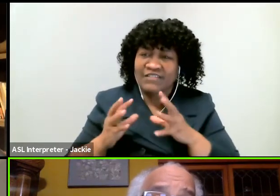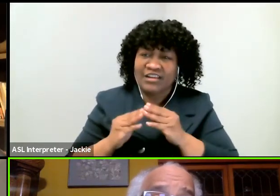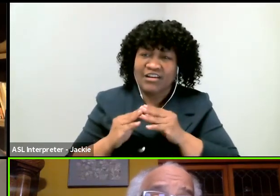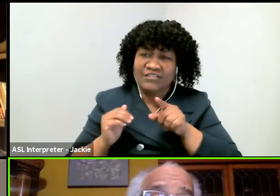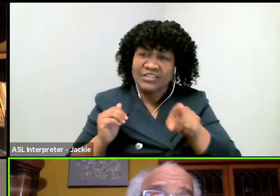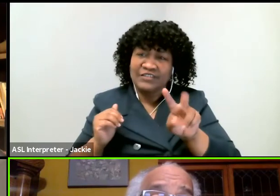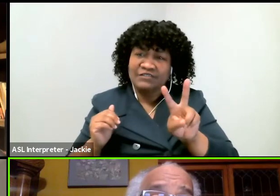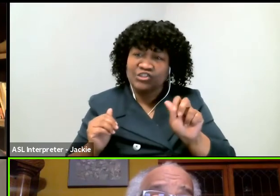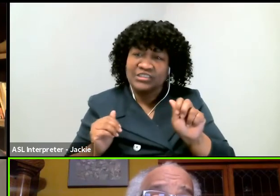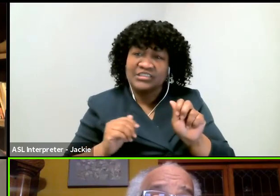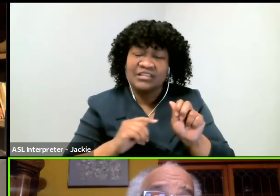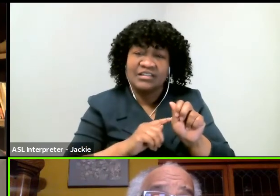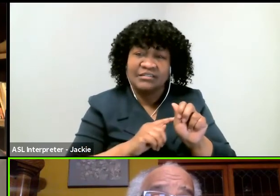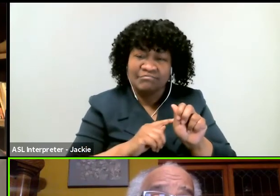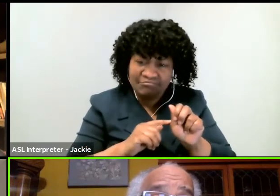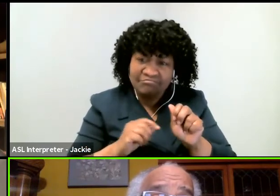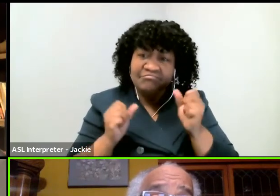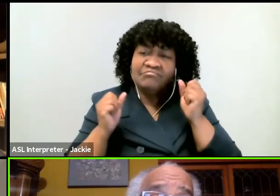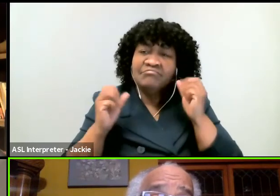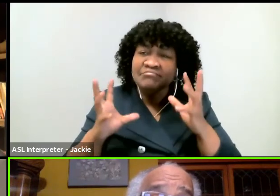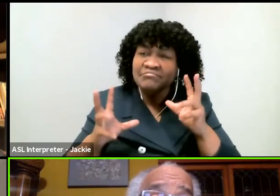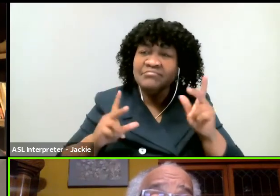down in Virginia.